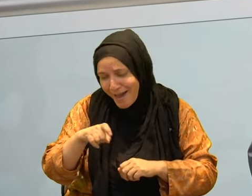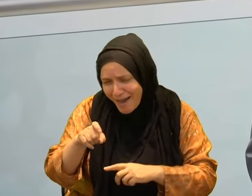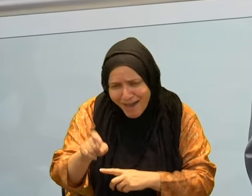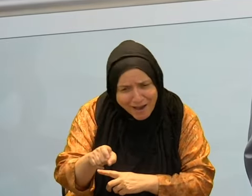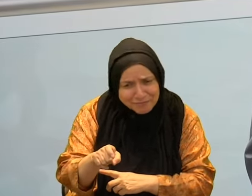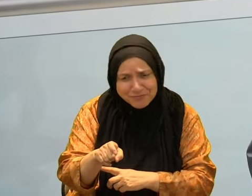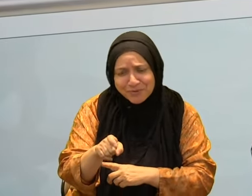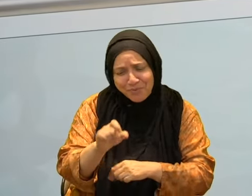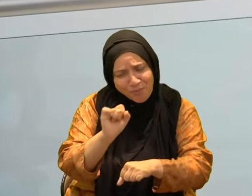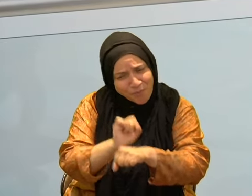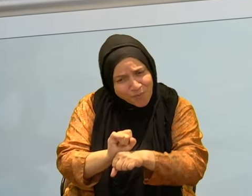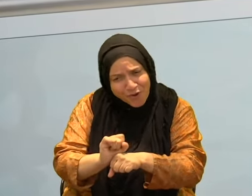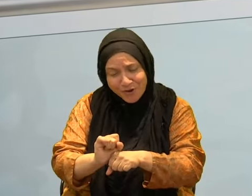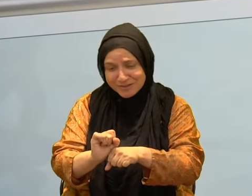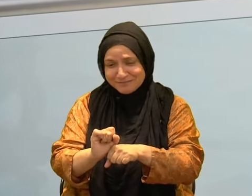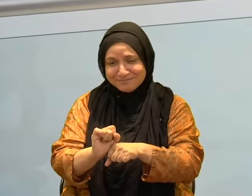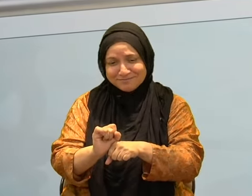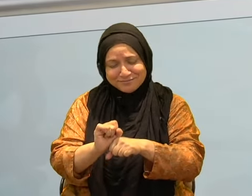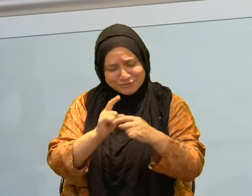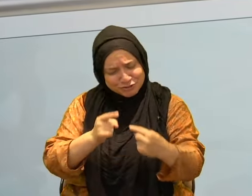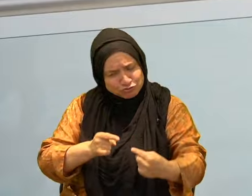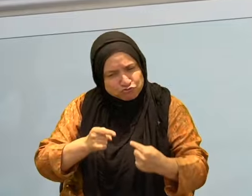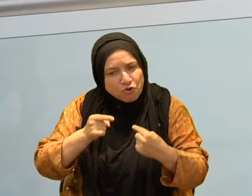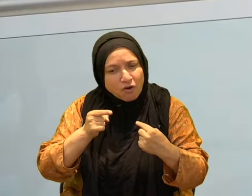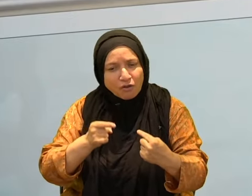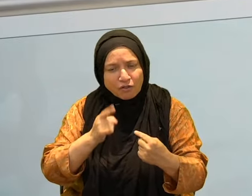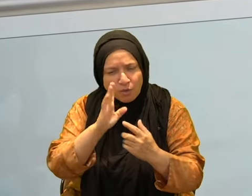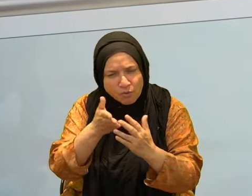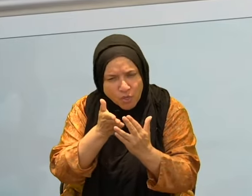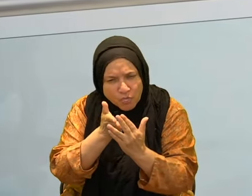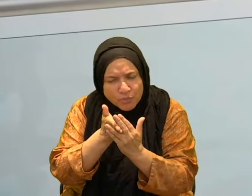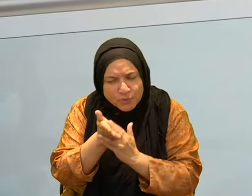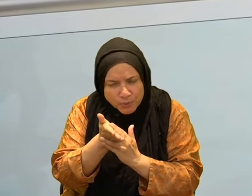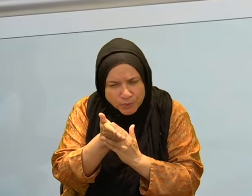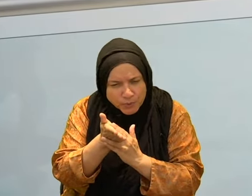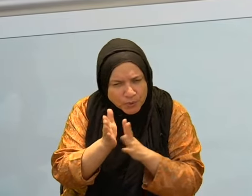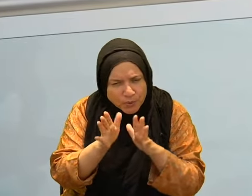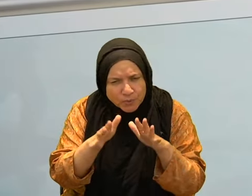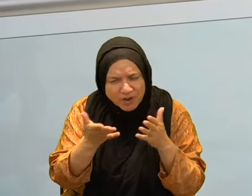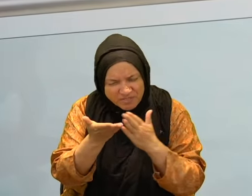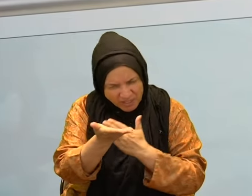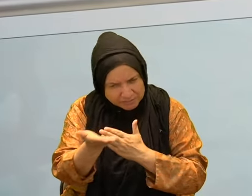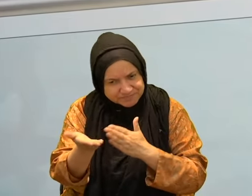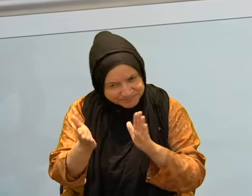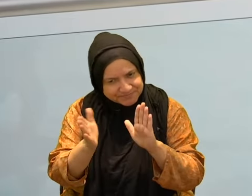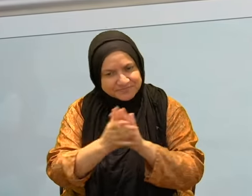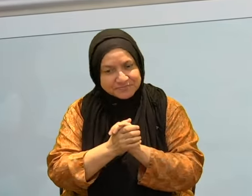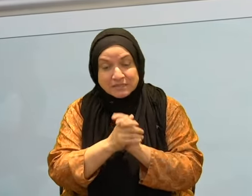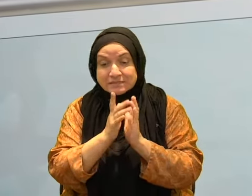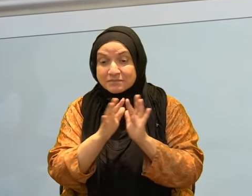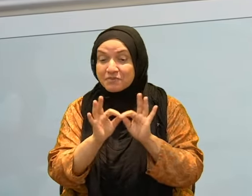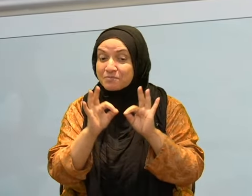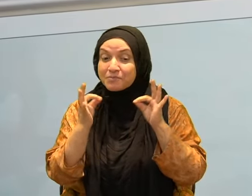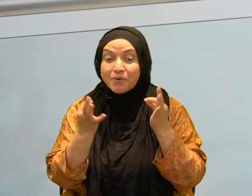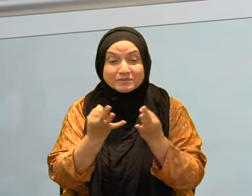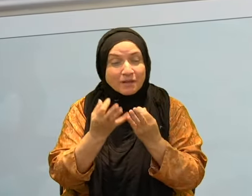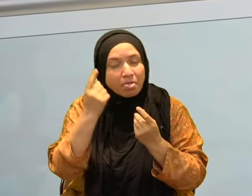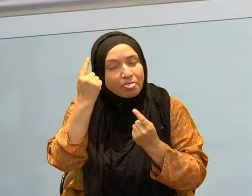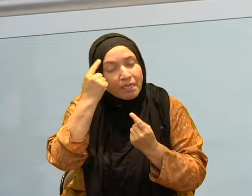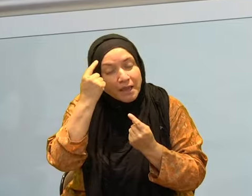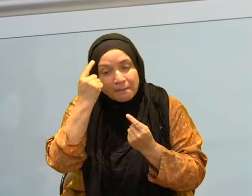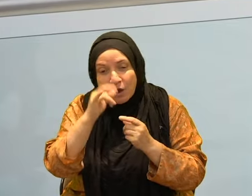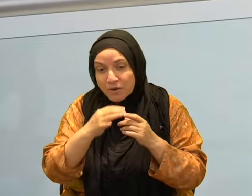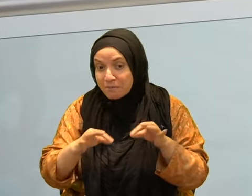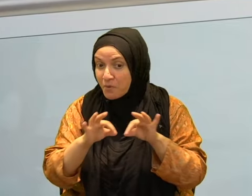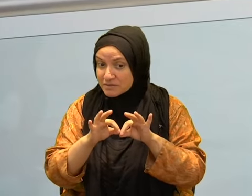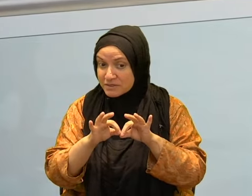our community, in our family lives, in our individual lives, it's important to get back to the how it started. Where are we? And we know